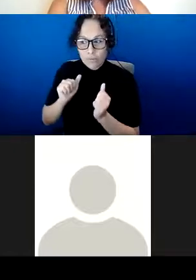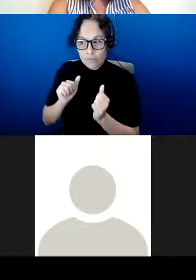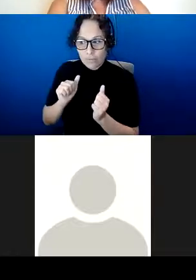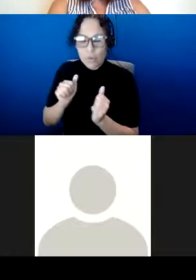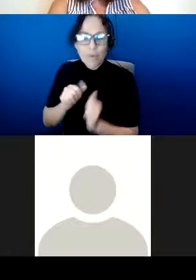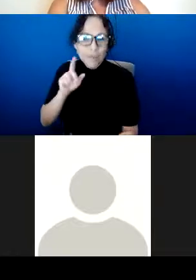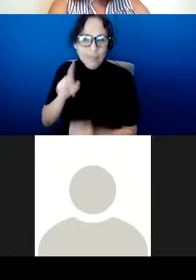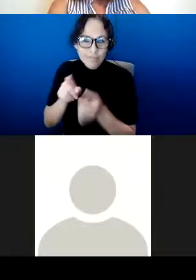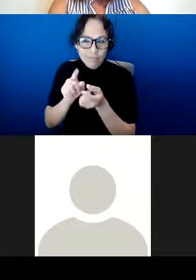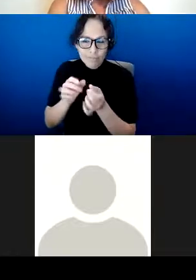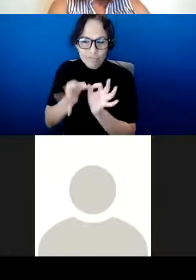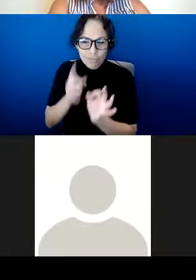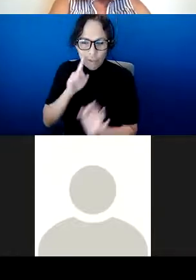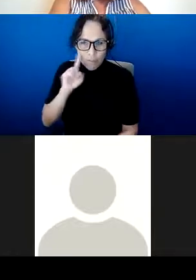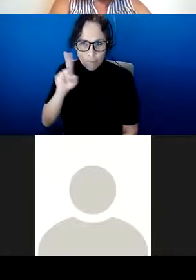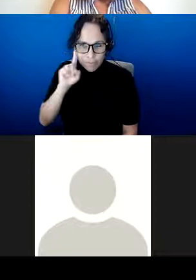or interpretation.